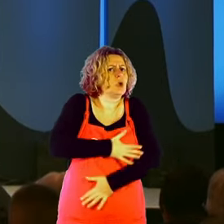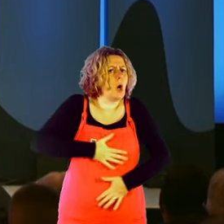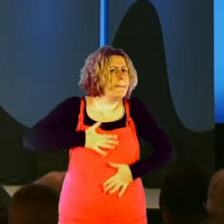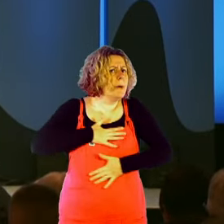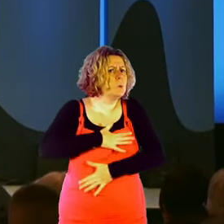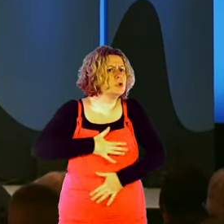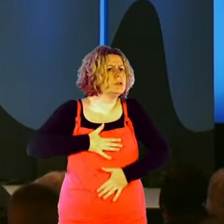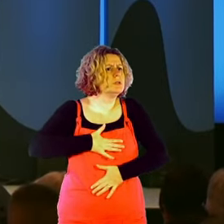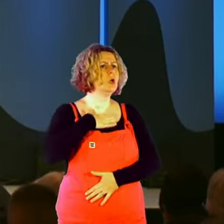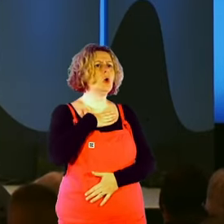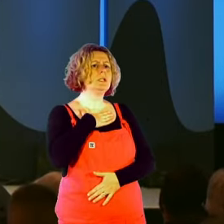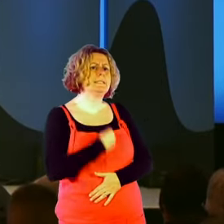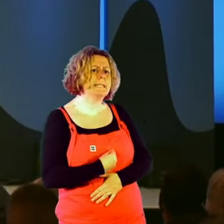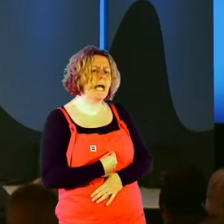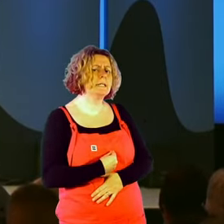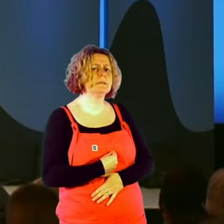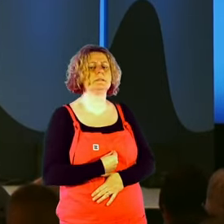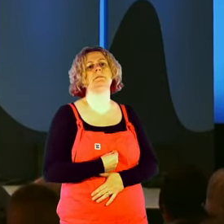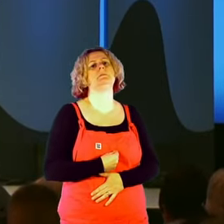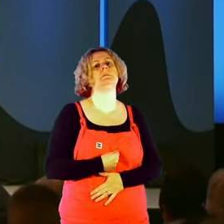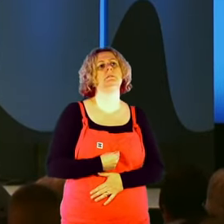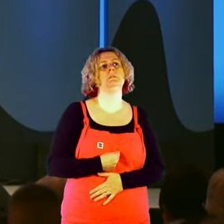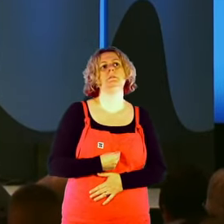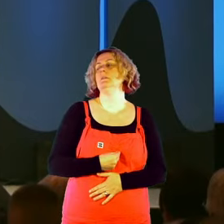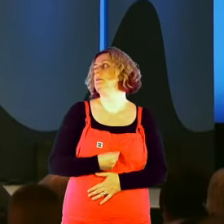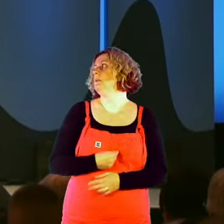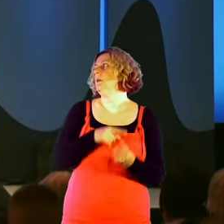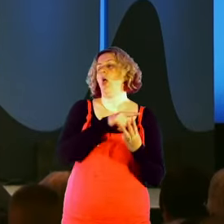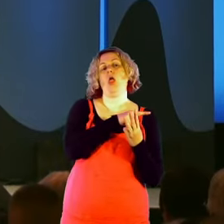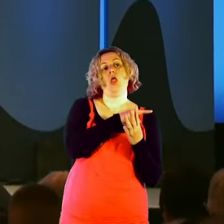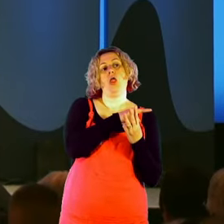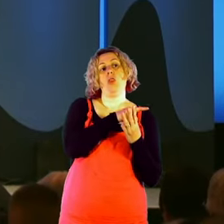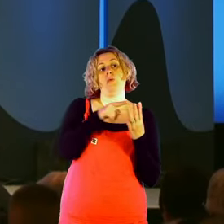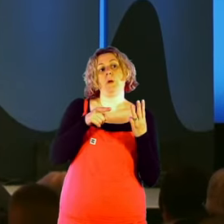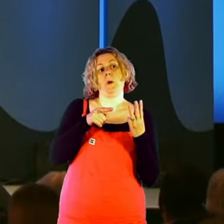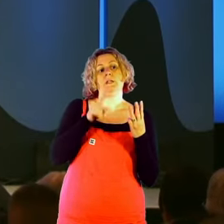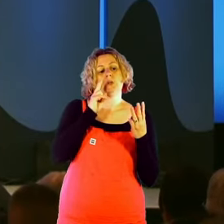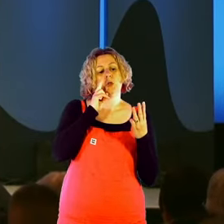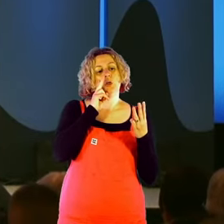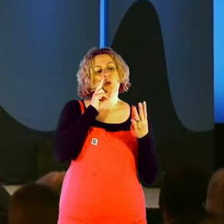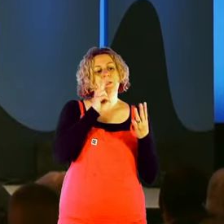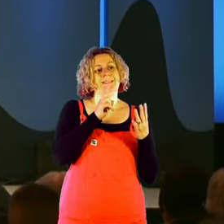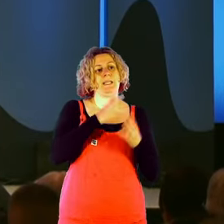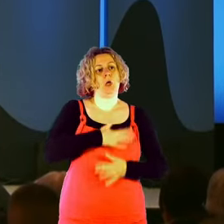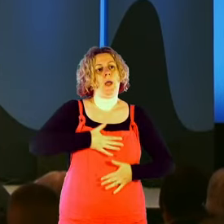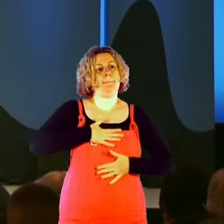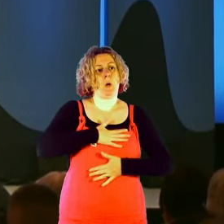desires. Three ways in which I think you can see your emotions are broken.